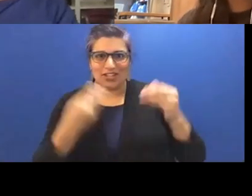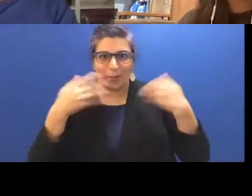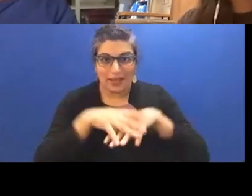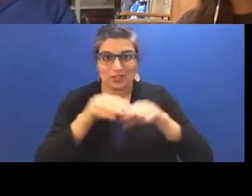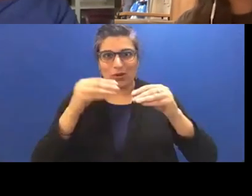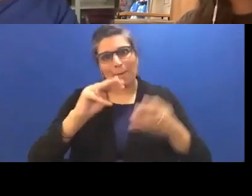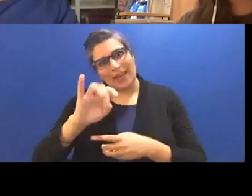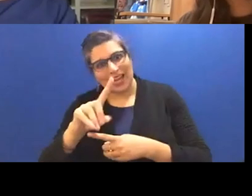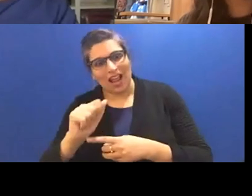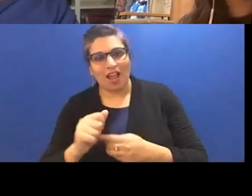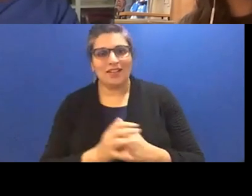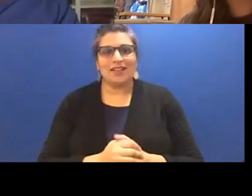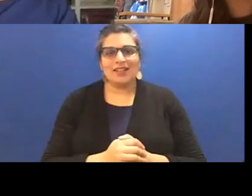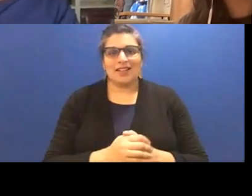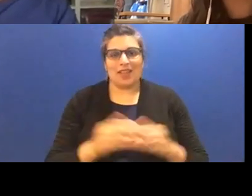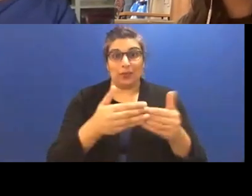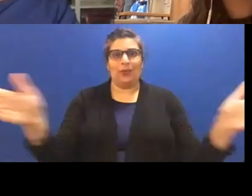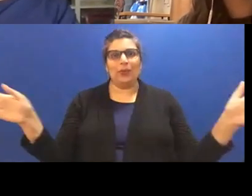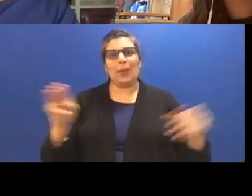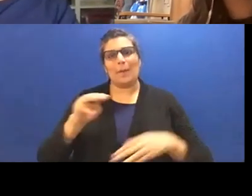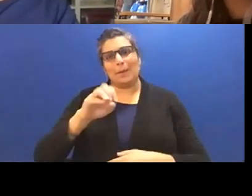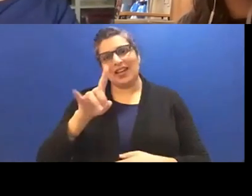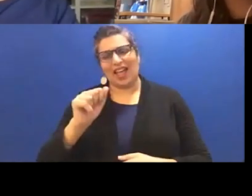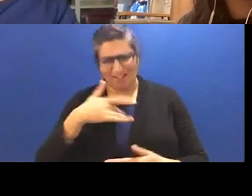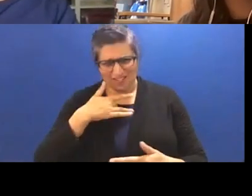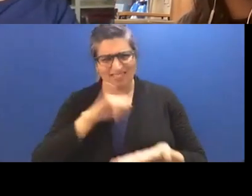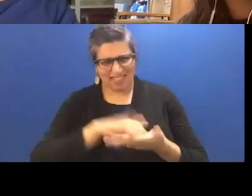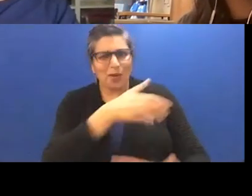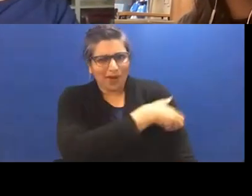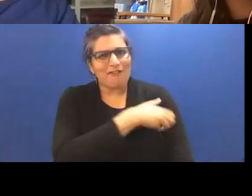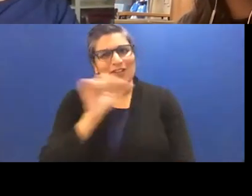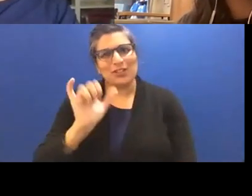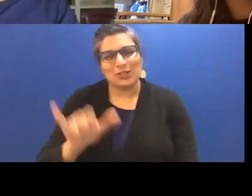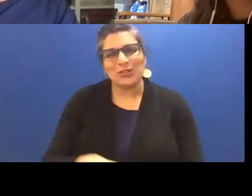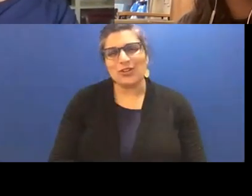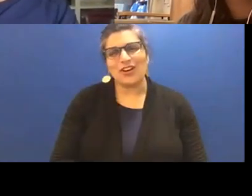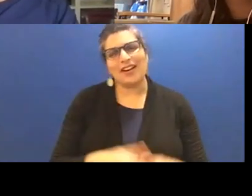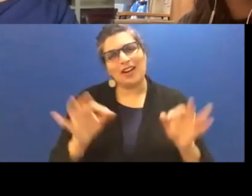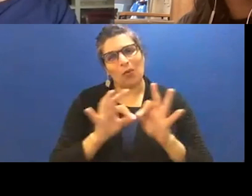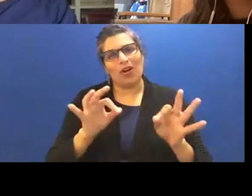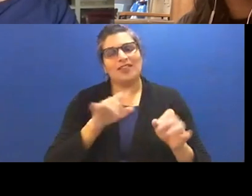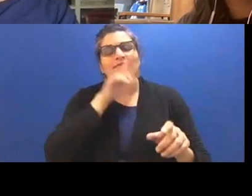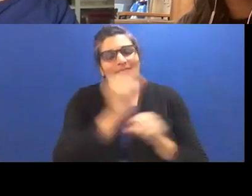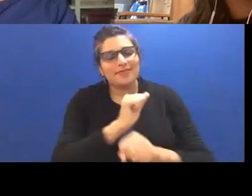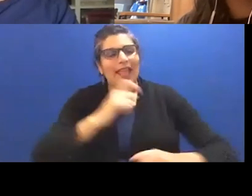that is, I think can be powerful and is worth at least like acknowledging.